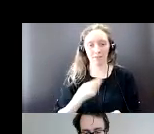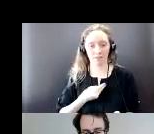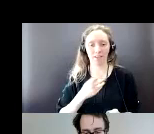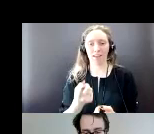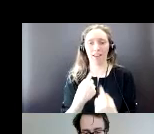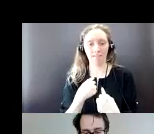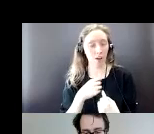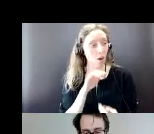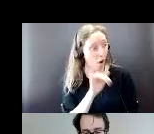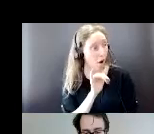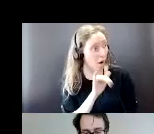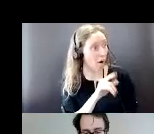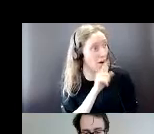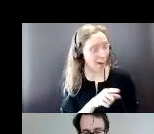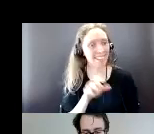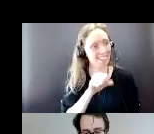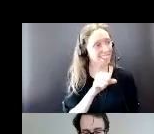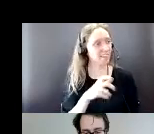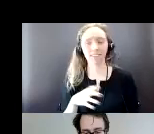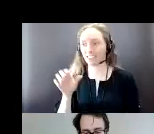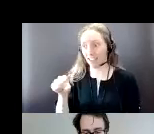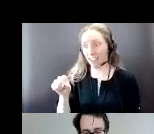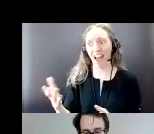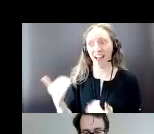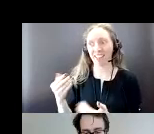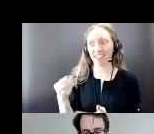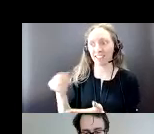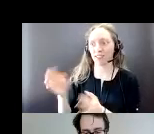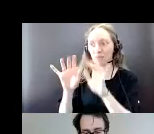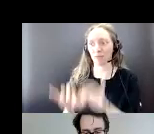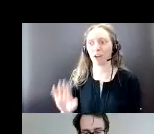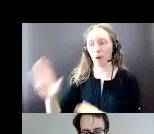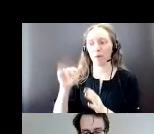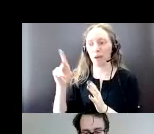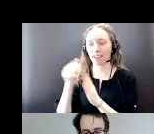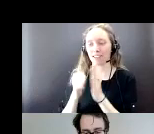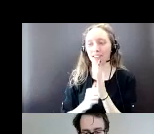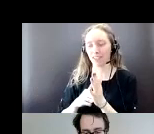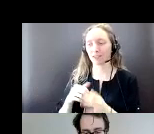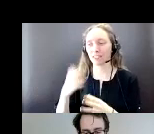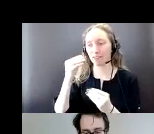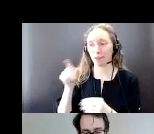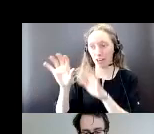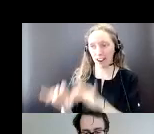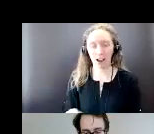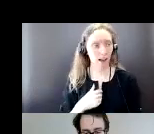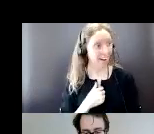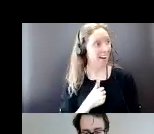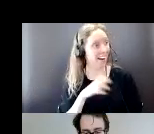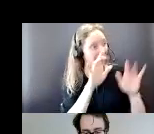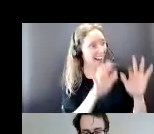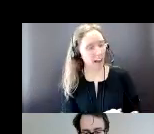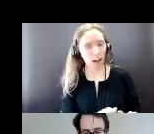Facebook or on Kijiji, or whatever the case may be, and they get an email from the fraudster saying, hey, yeah, I